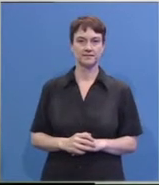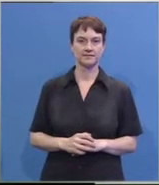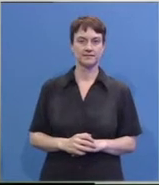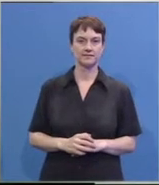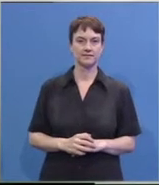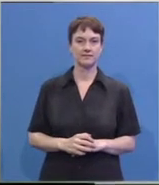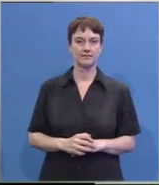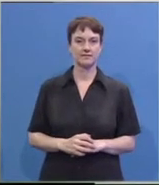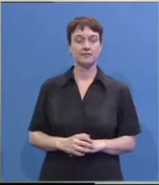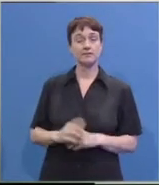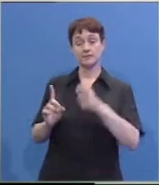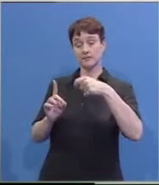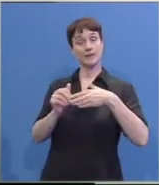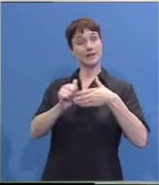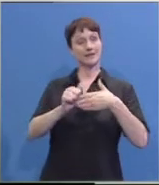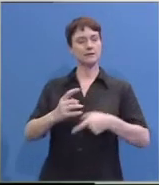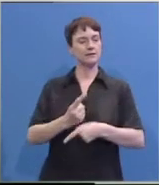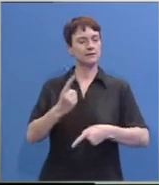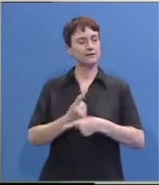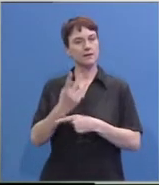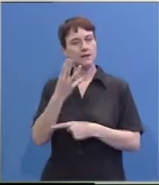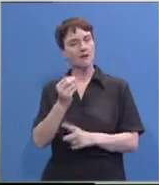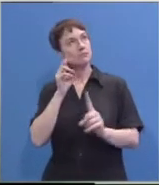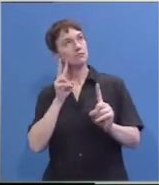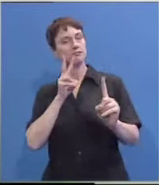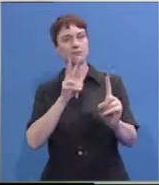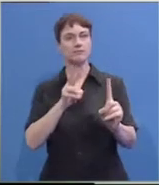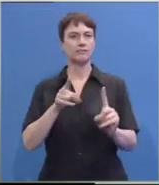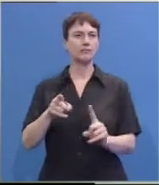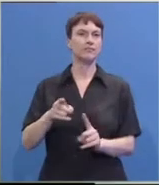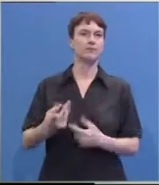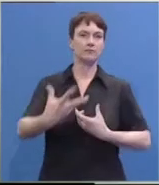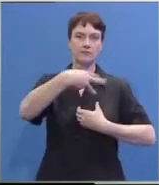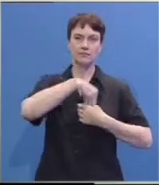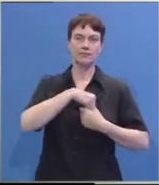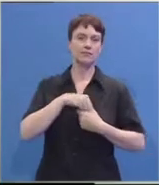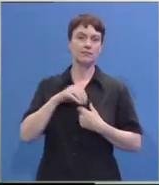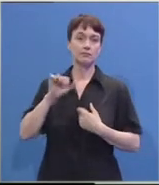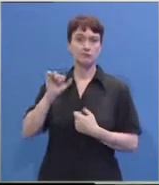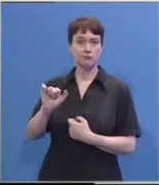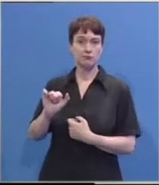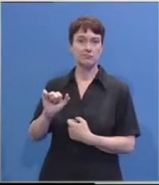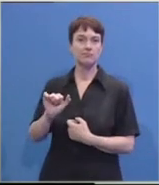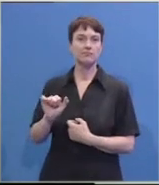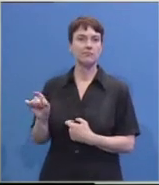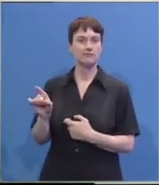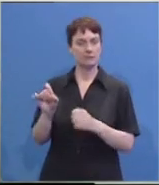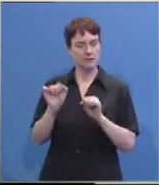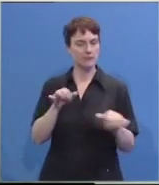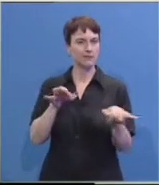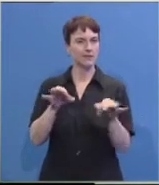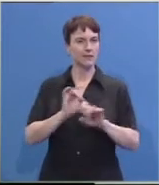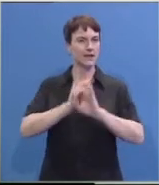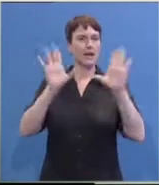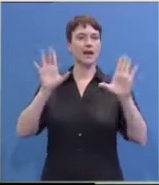Every visionary leader has mastered the practice of deeply connecting to his followers. He has refined the art of clarifying his vision for the